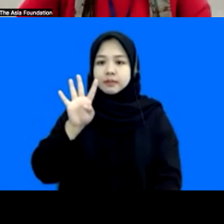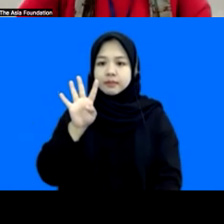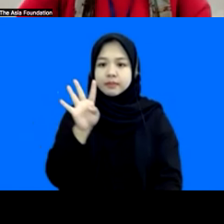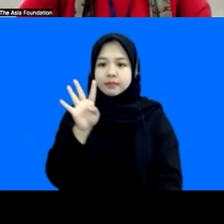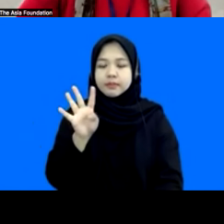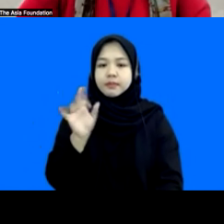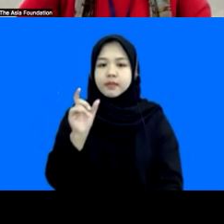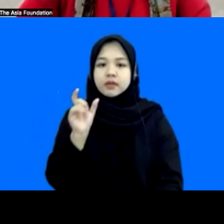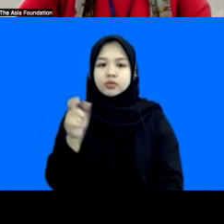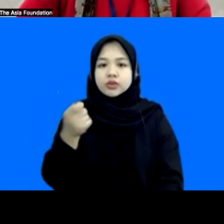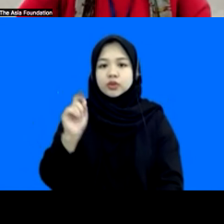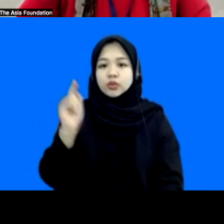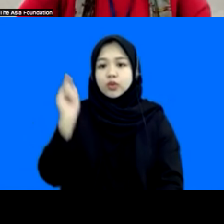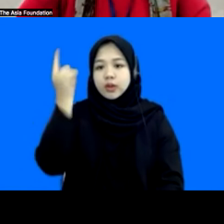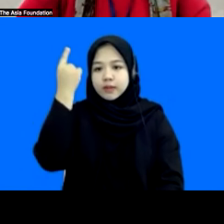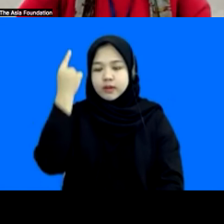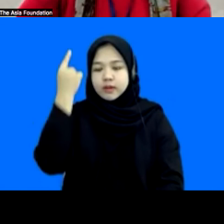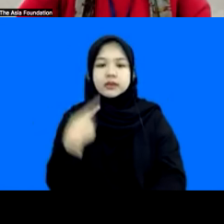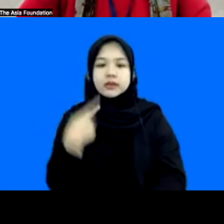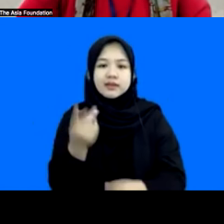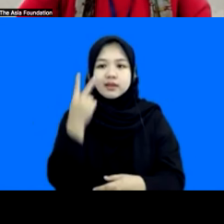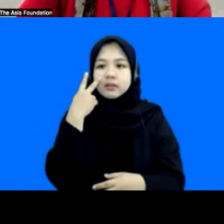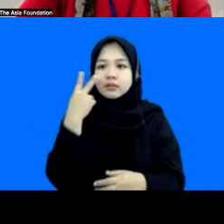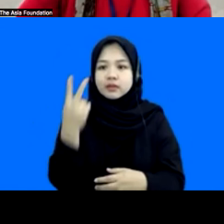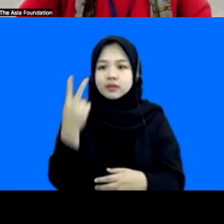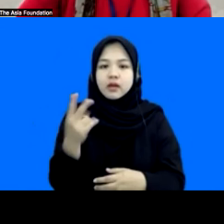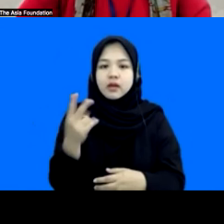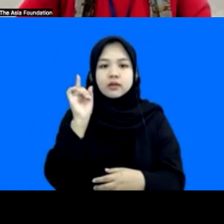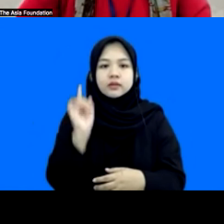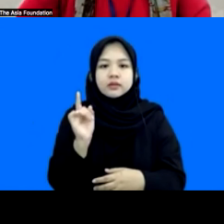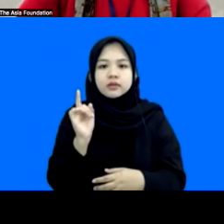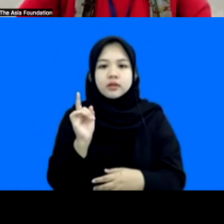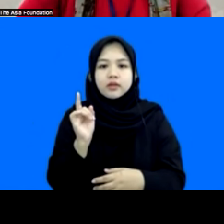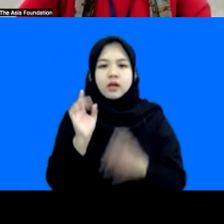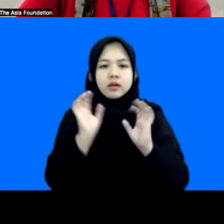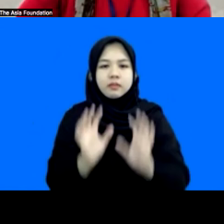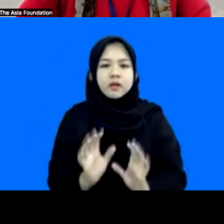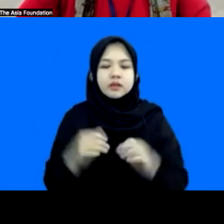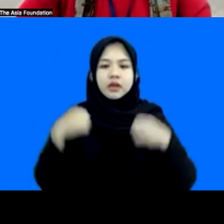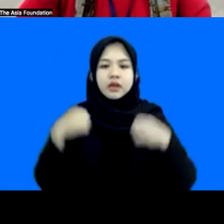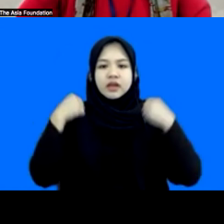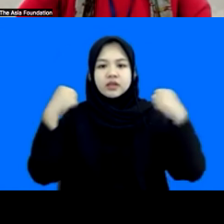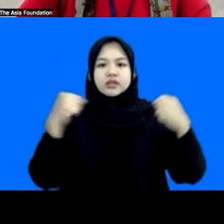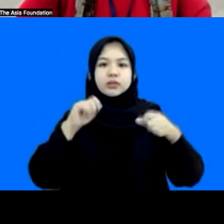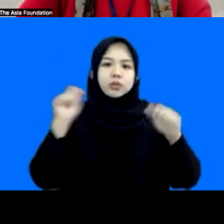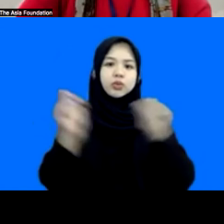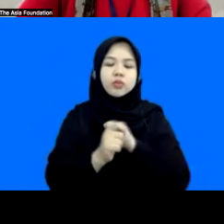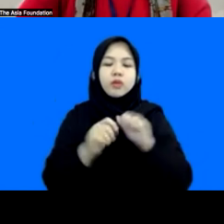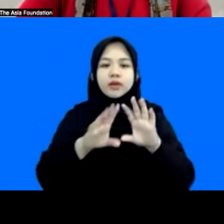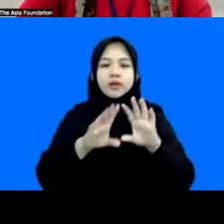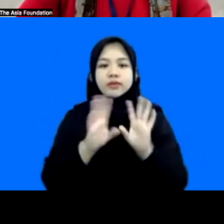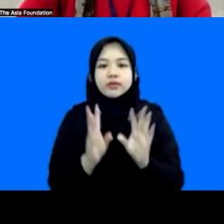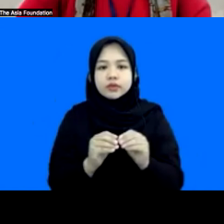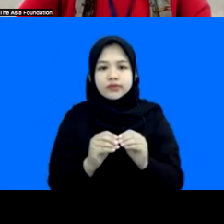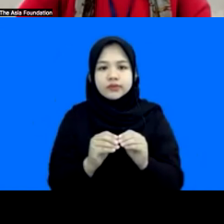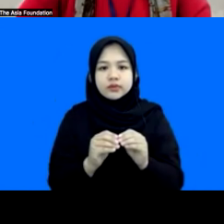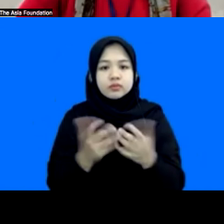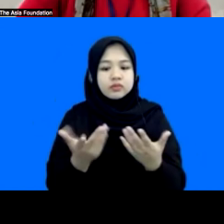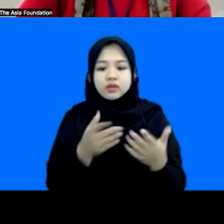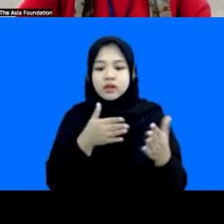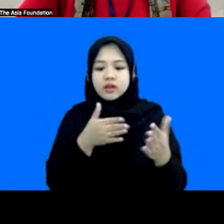emerged. First, we have seen that there is incredible energy for more inclusive change. Despite resource